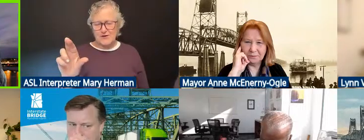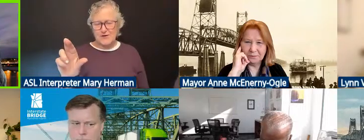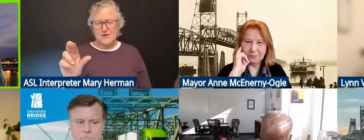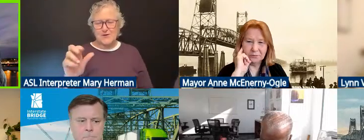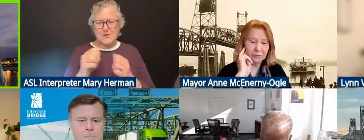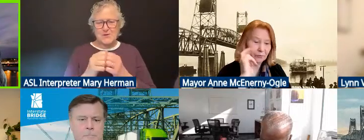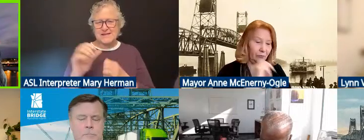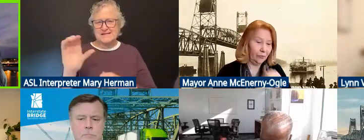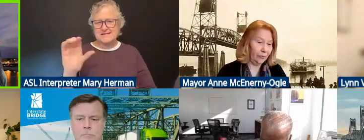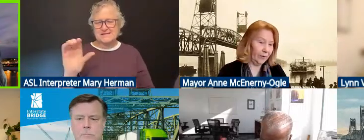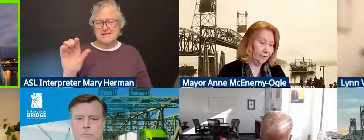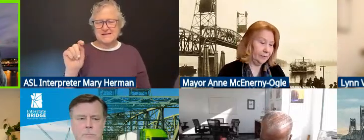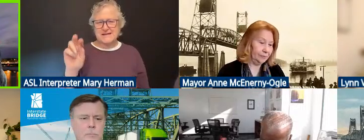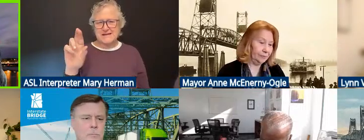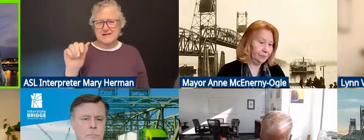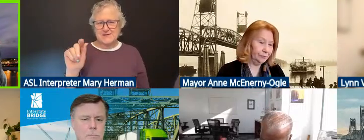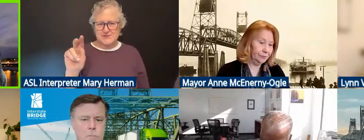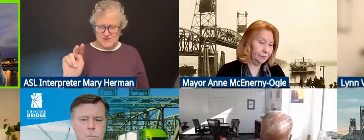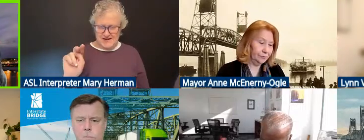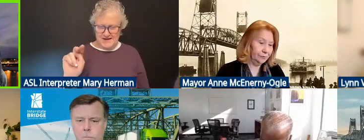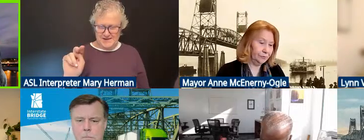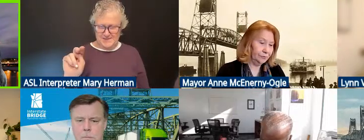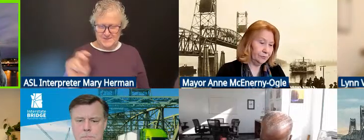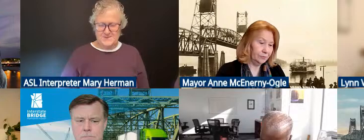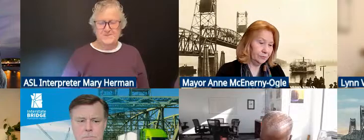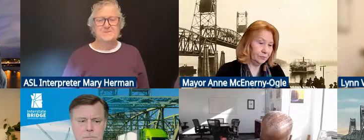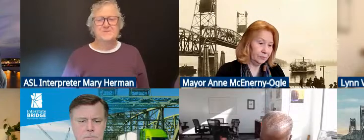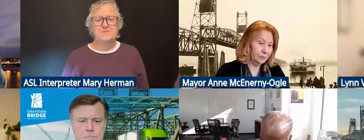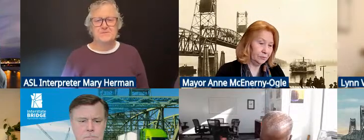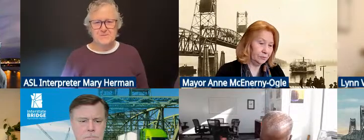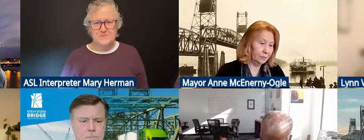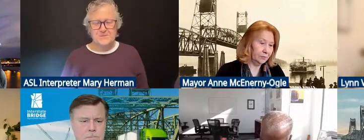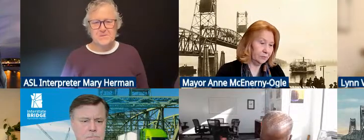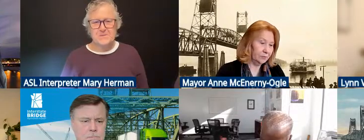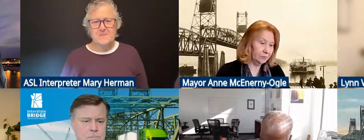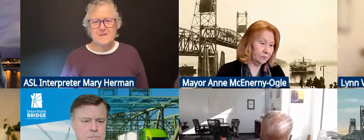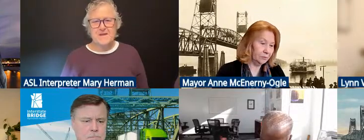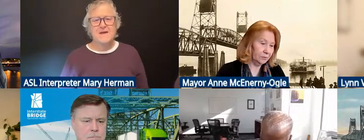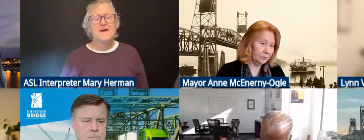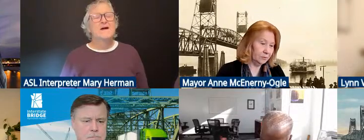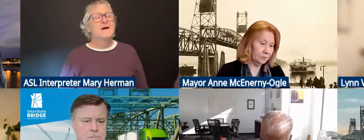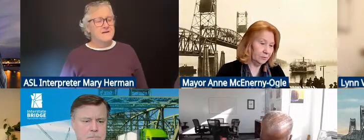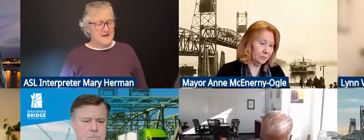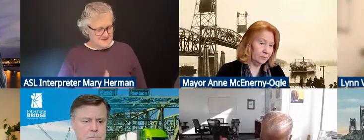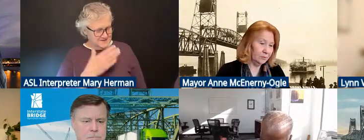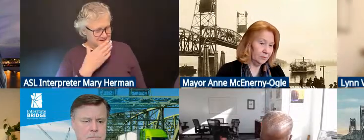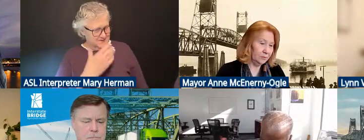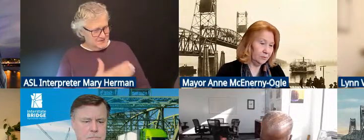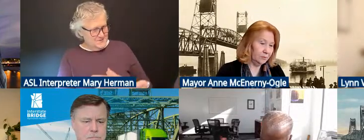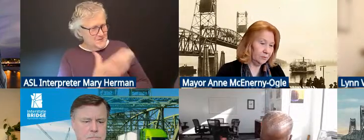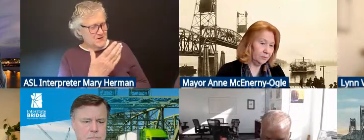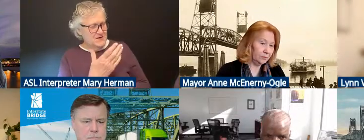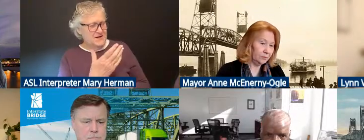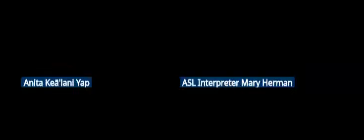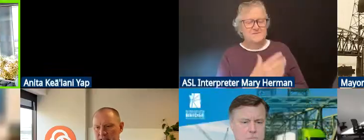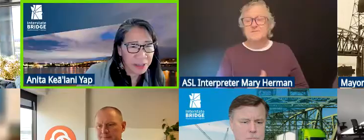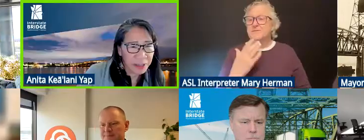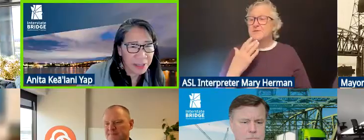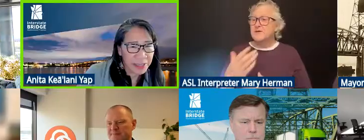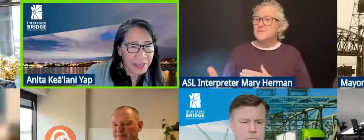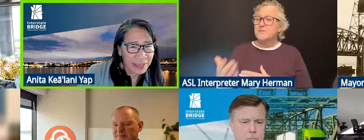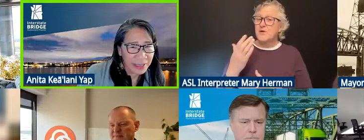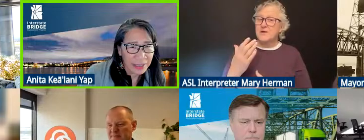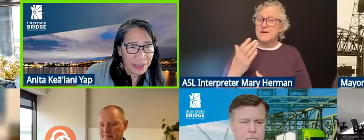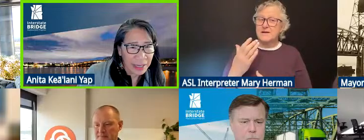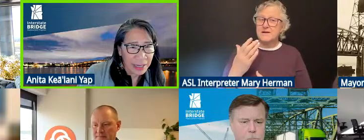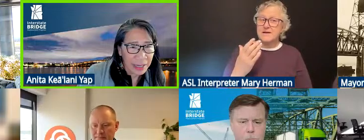have Curtis Robinold from Port of Portland. Morning, everyone. Curtis Robinhold, Port of Portland. No updates this morning. Thank you,